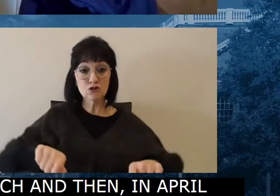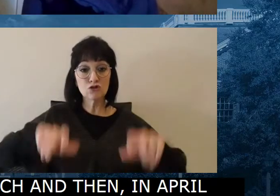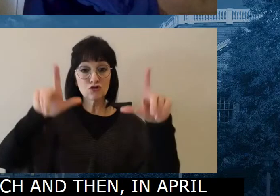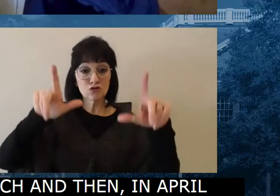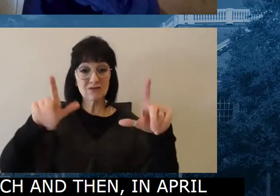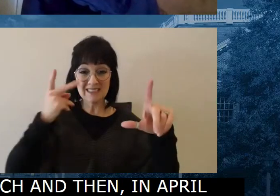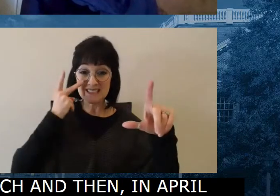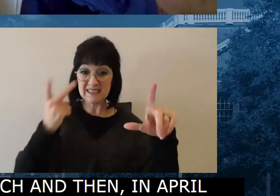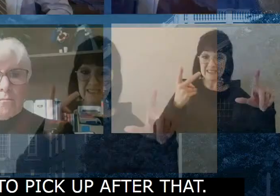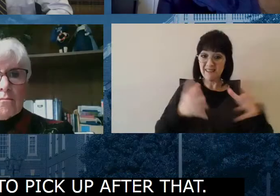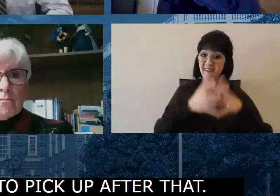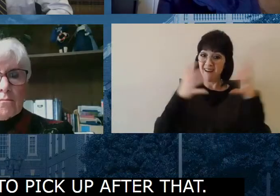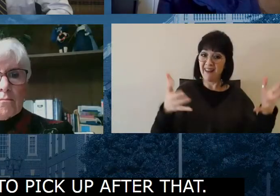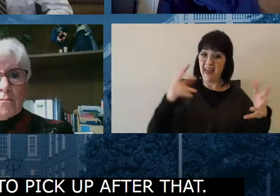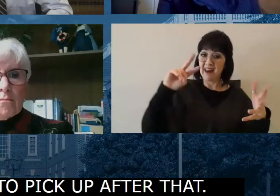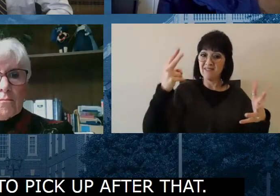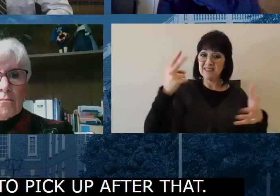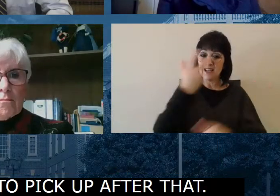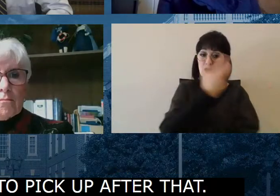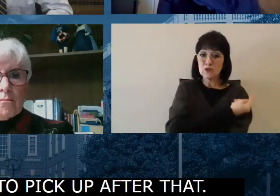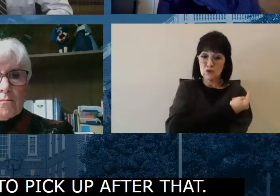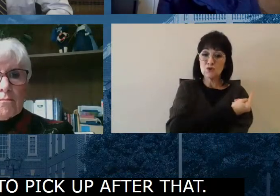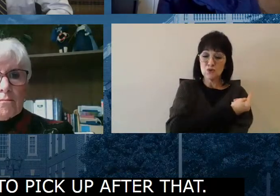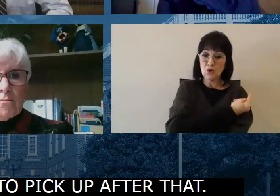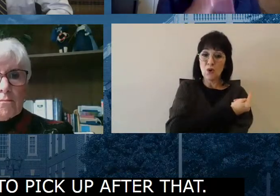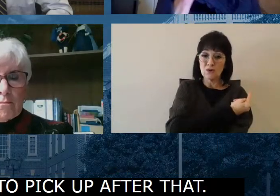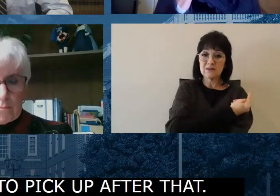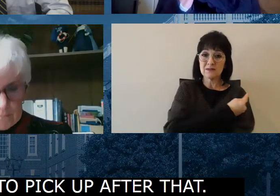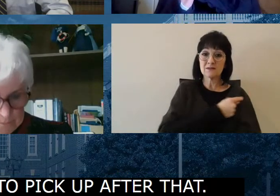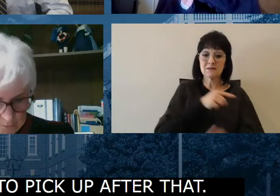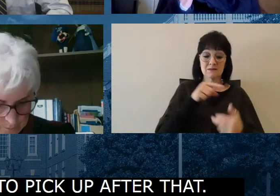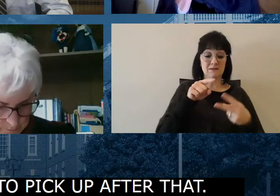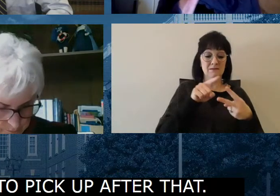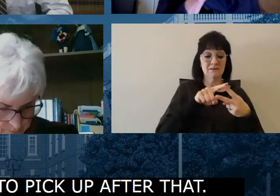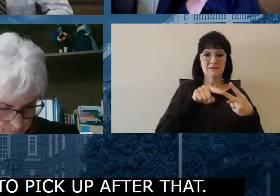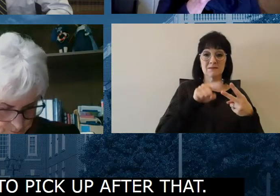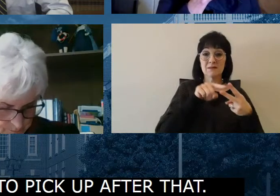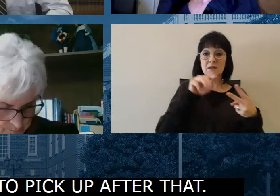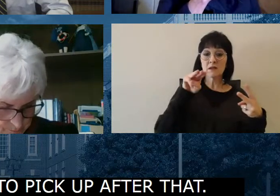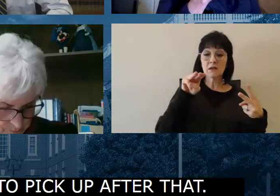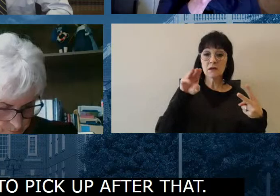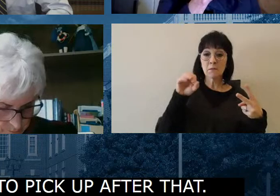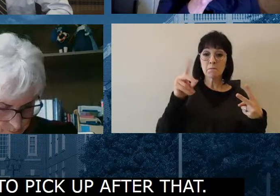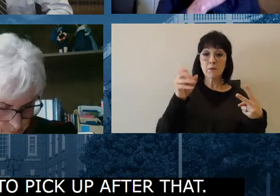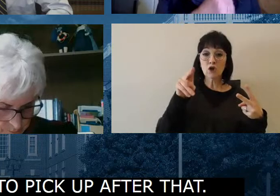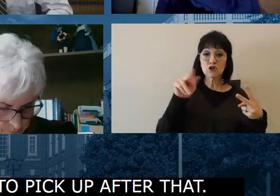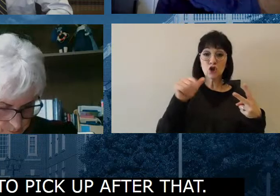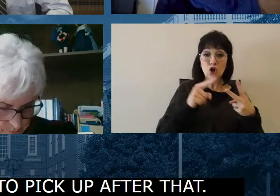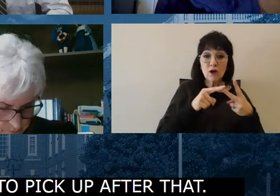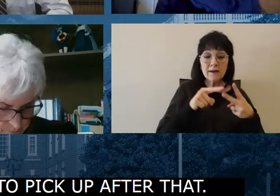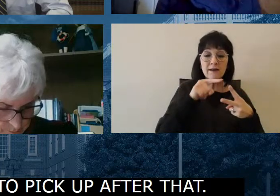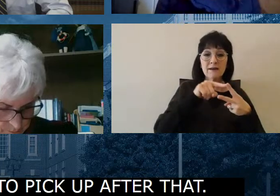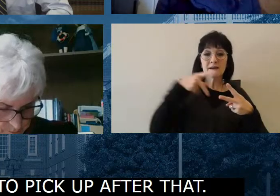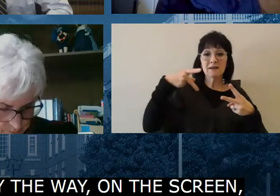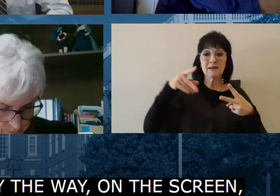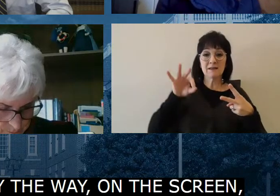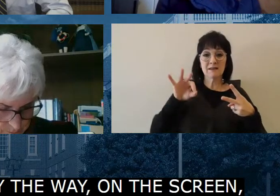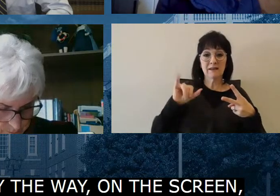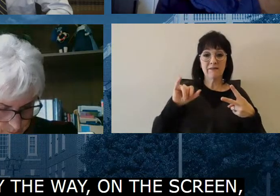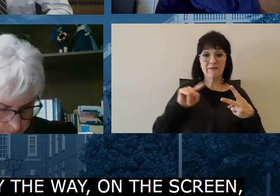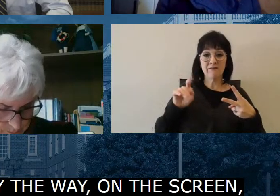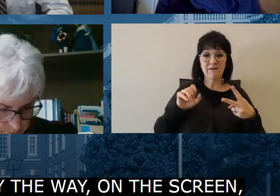doses that have to be done for the Moderna and Pfizer when you've got only